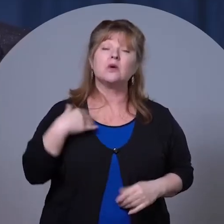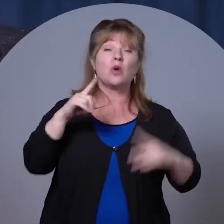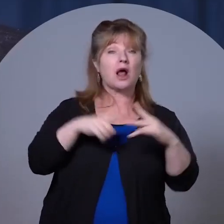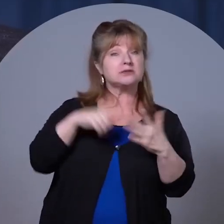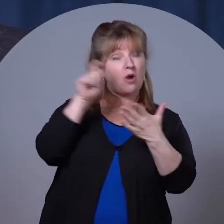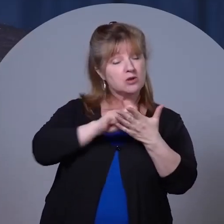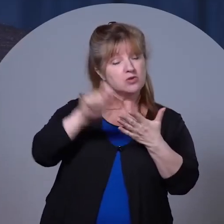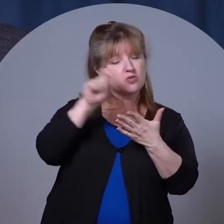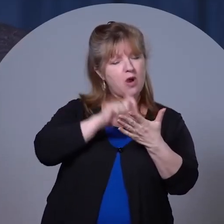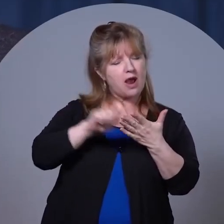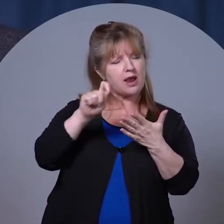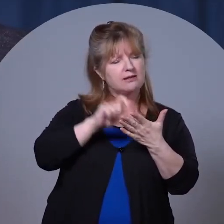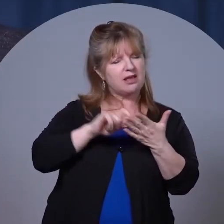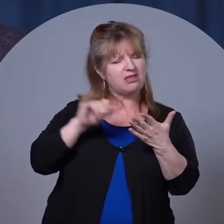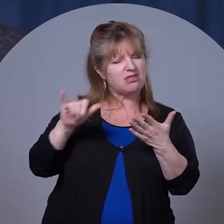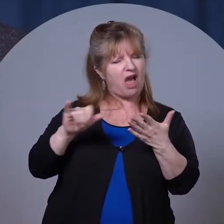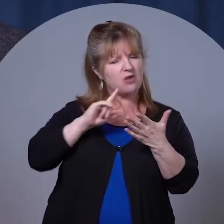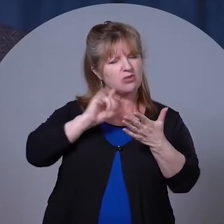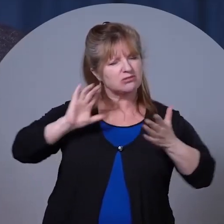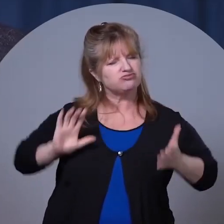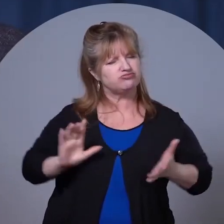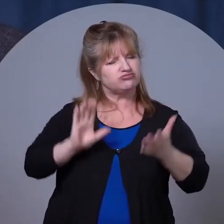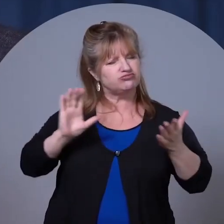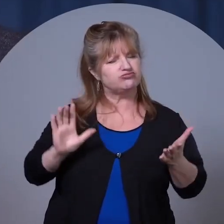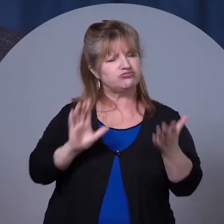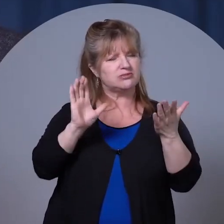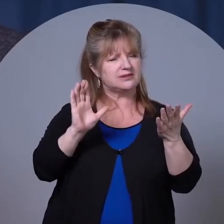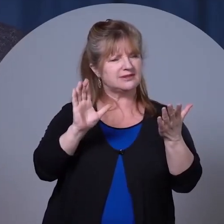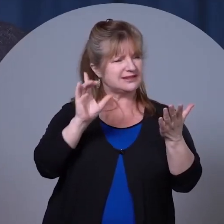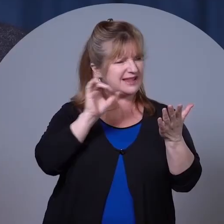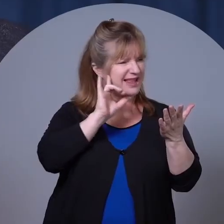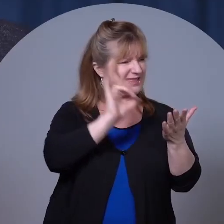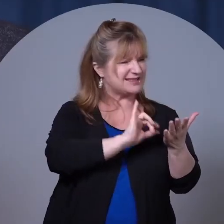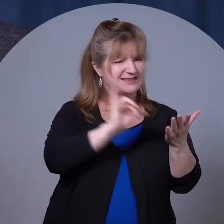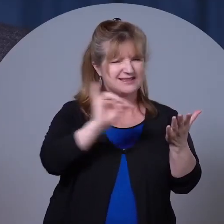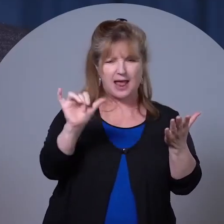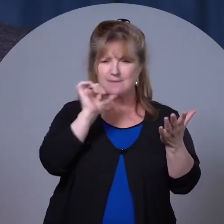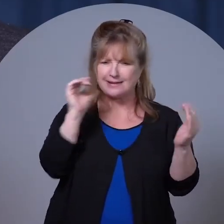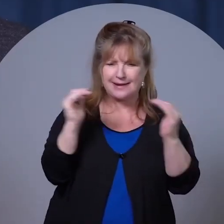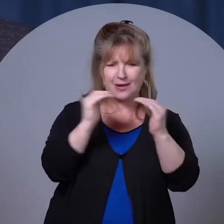The winner for the Inclusion Award goes to